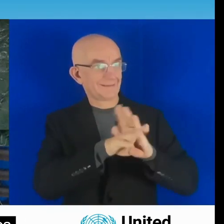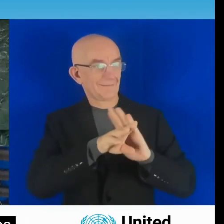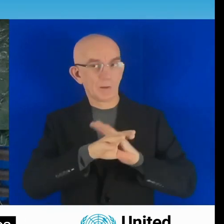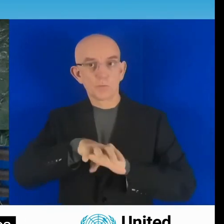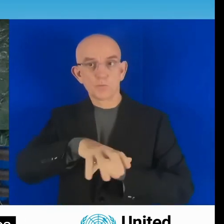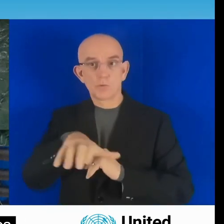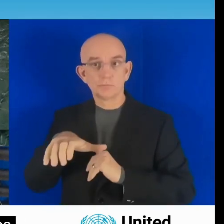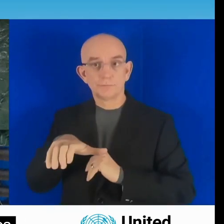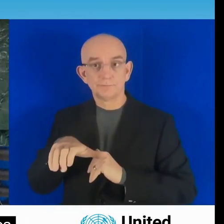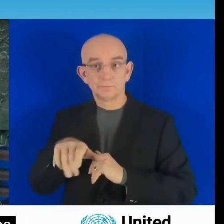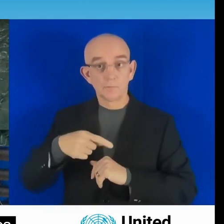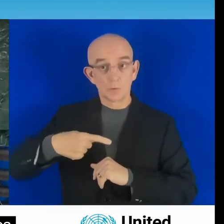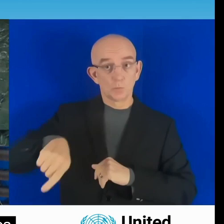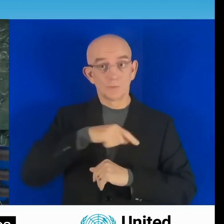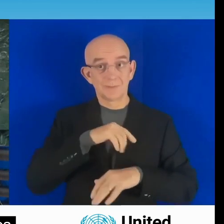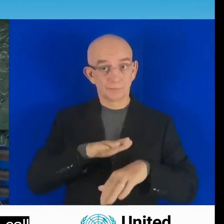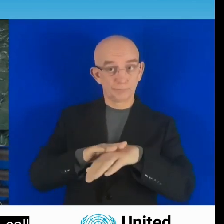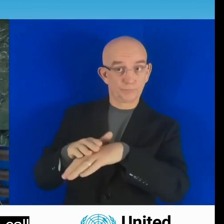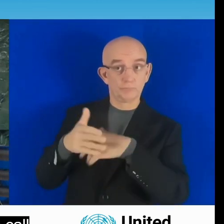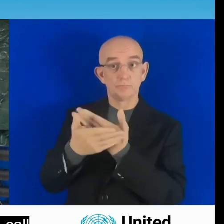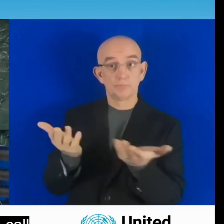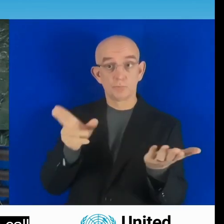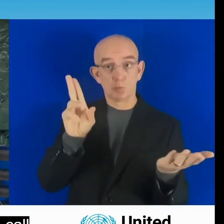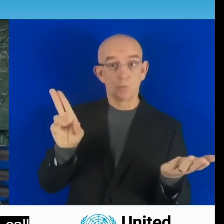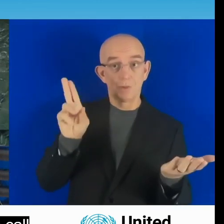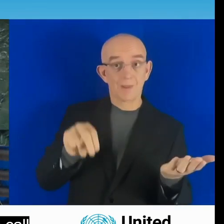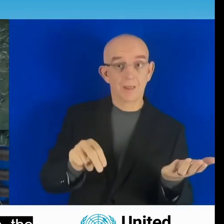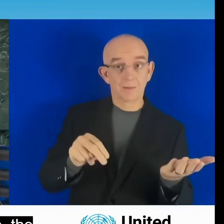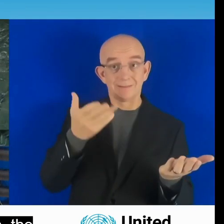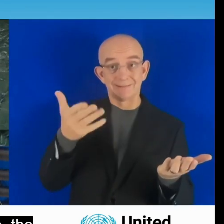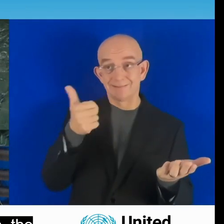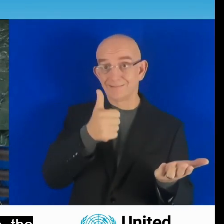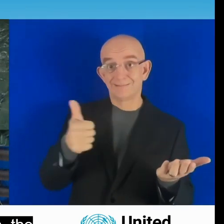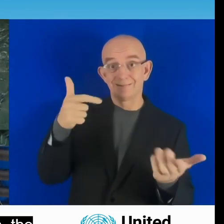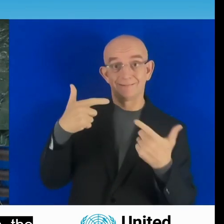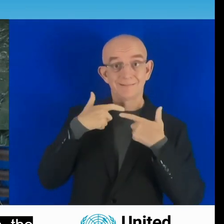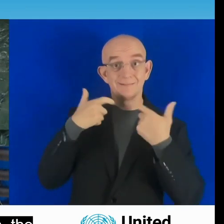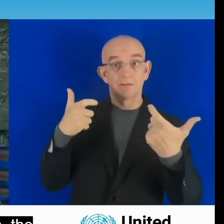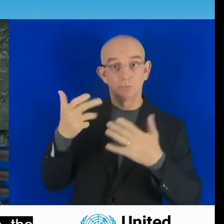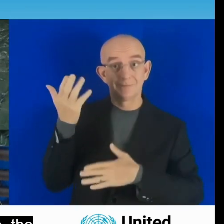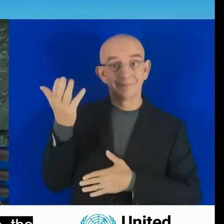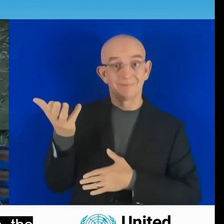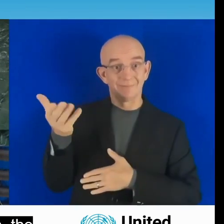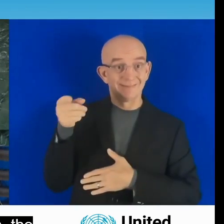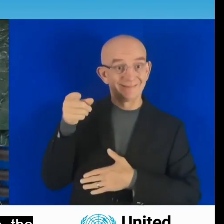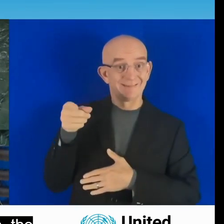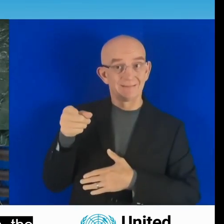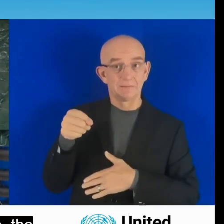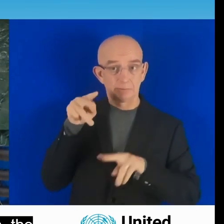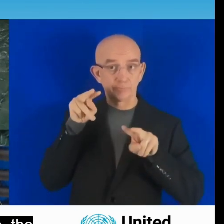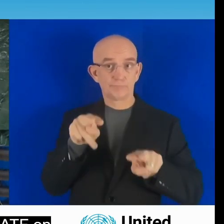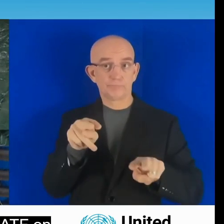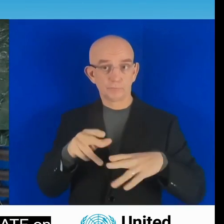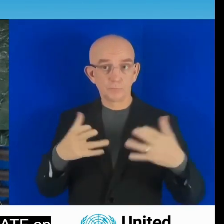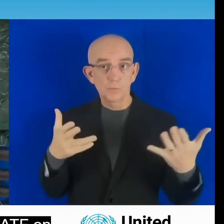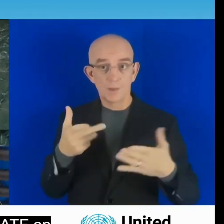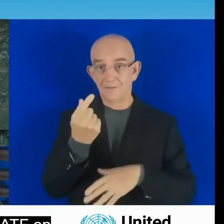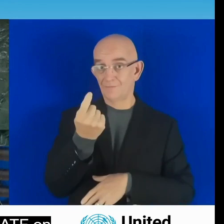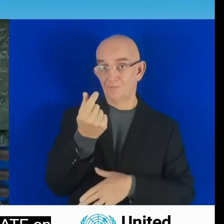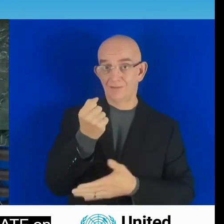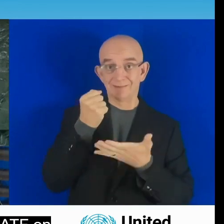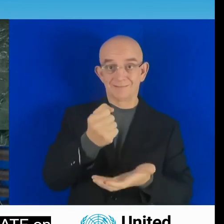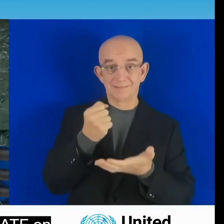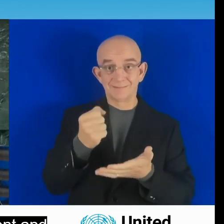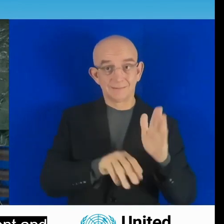Secretary General, the IATF on financing for development and member states to review the sovereign debt architecture